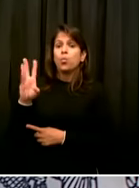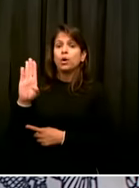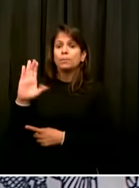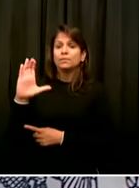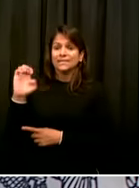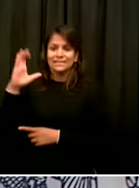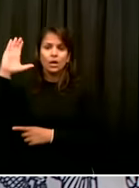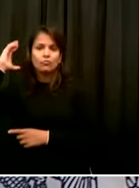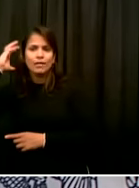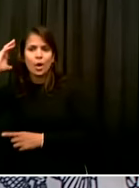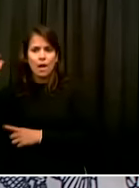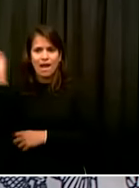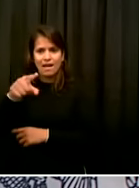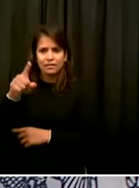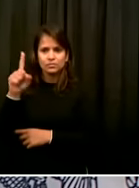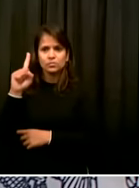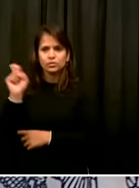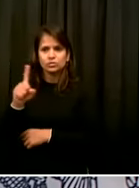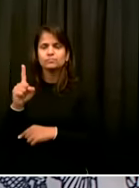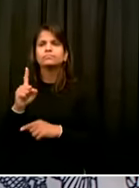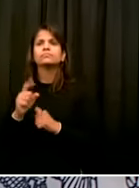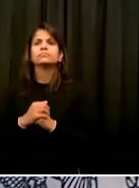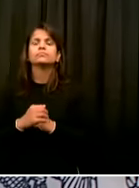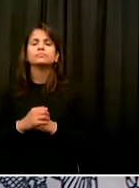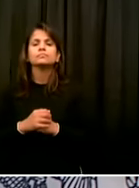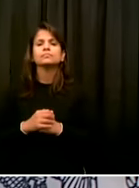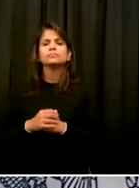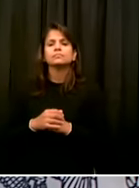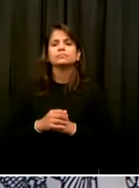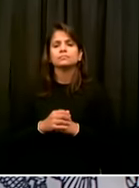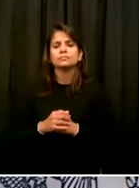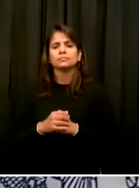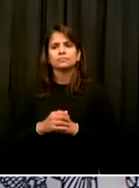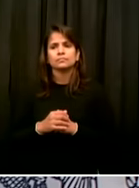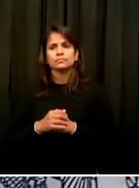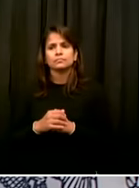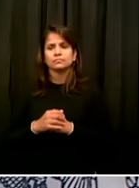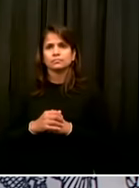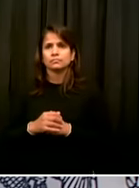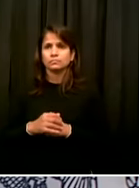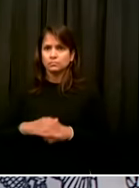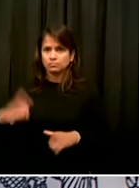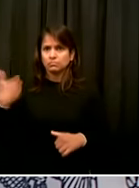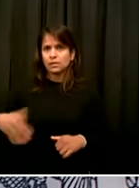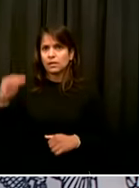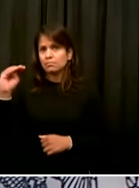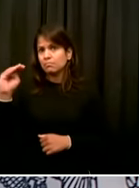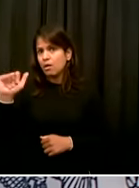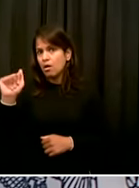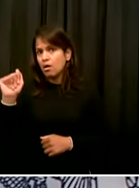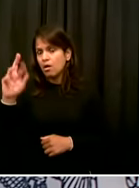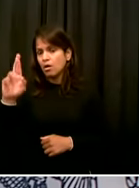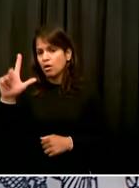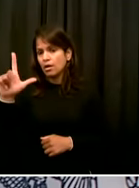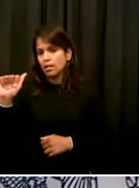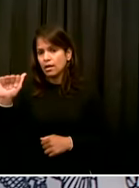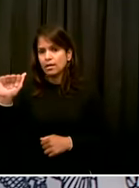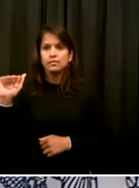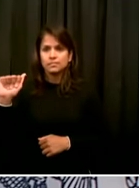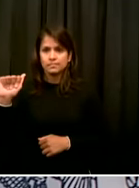Hi, Mayor. This is Marla Diamond, actually, from WCBS. Yesterday, you promised that there would be ample